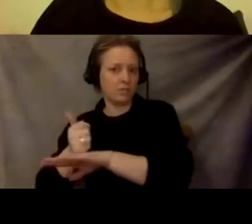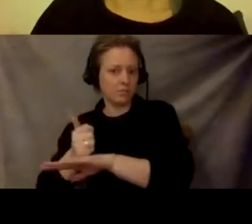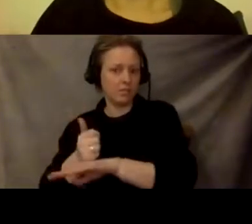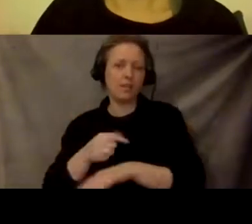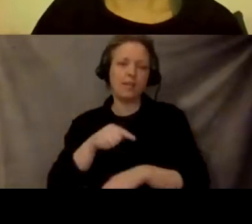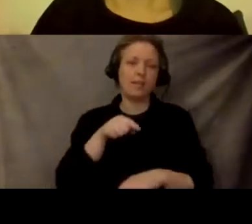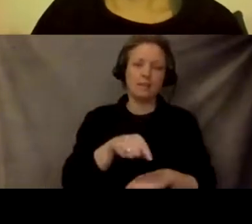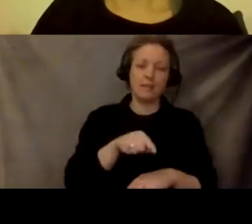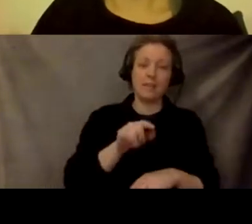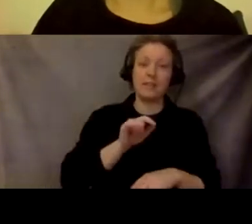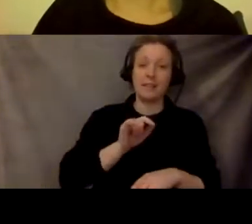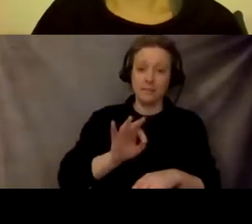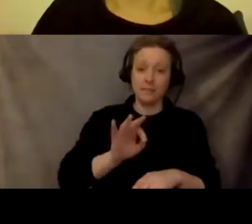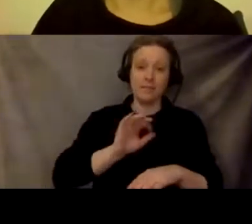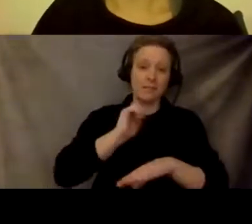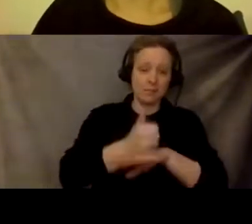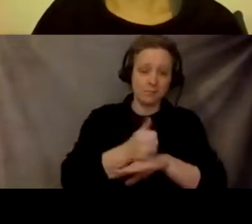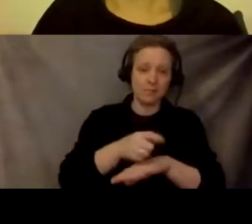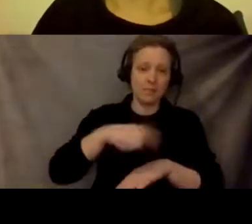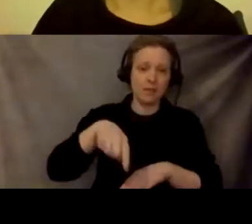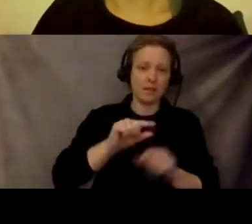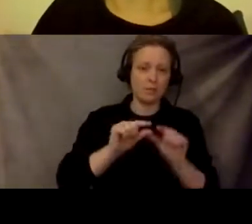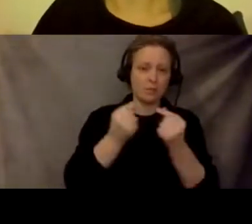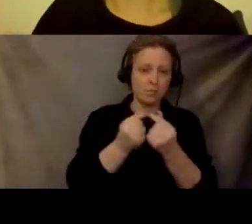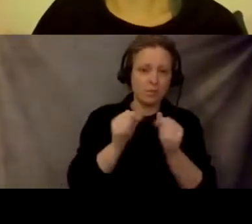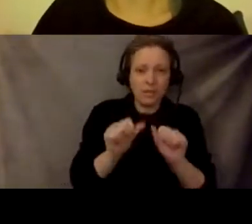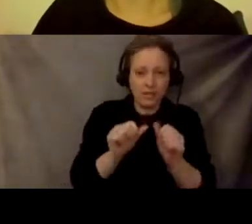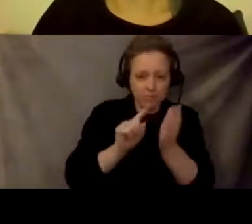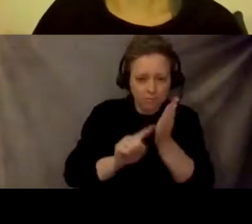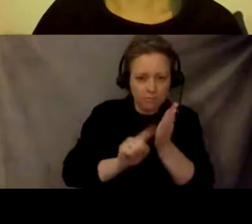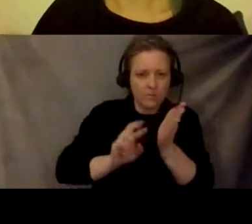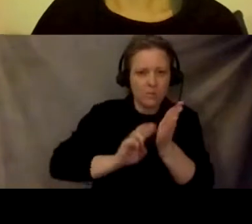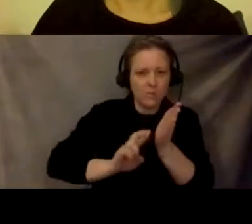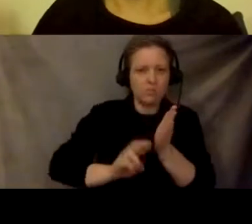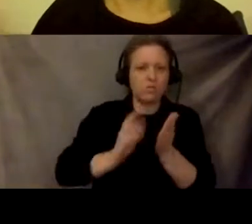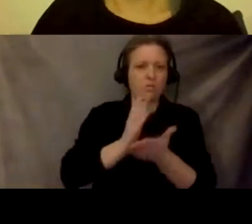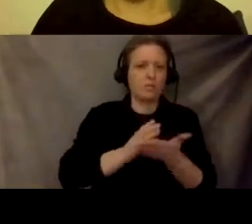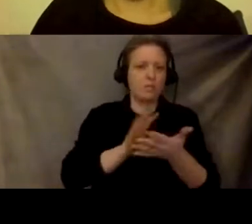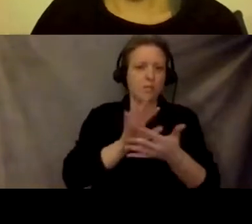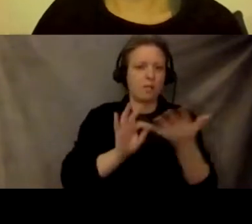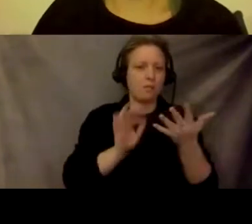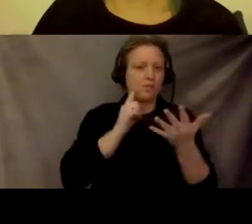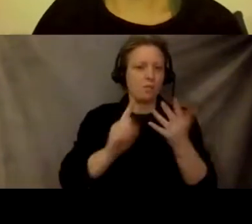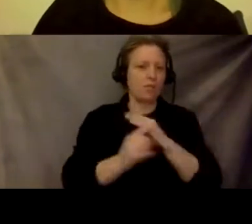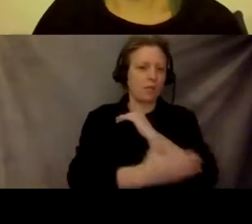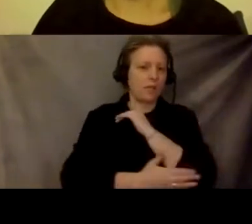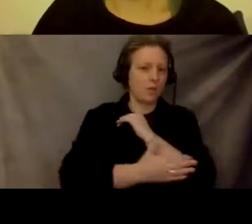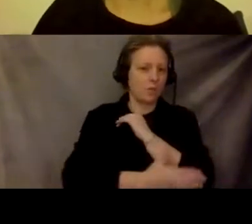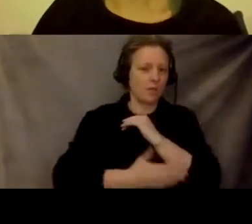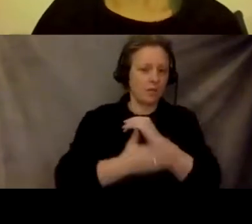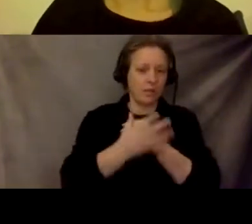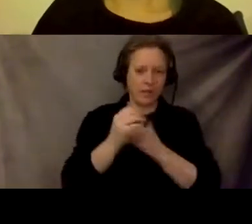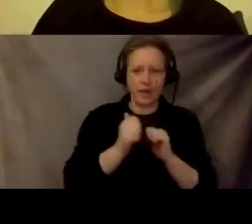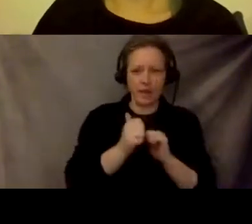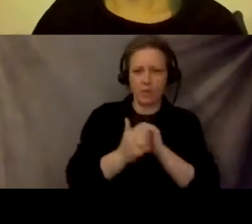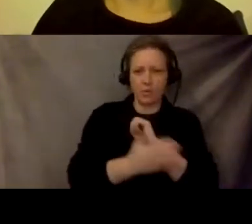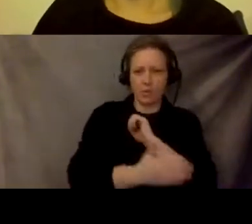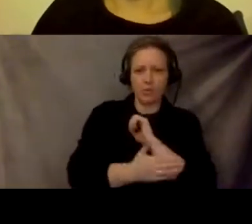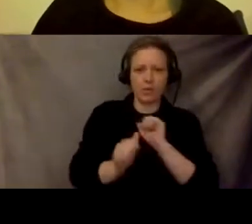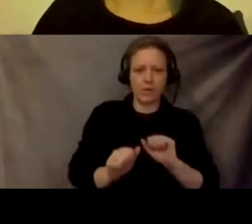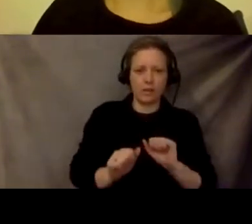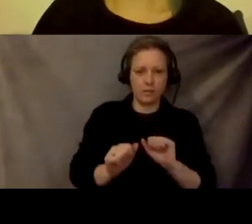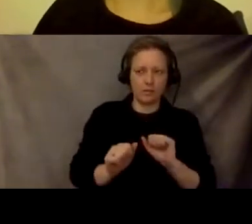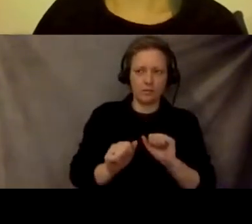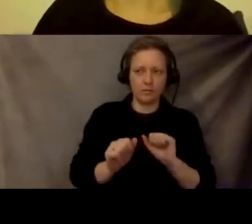some options for the county and how the county can take the framework that's already there with respect